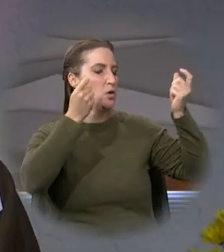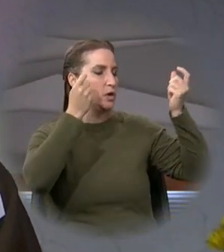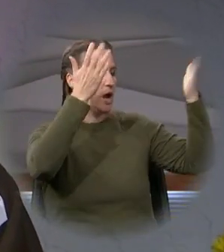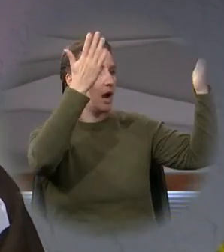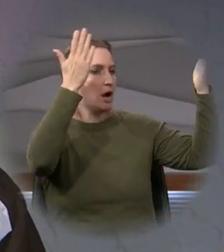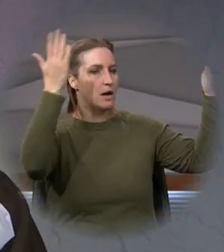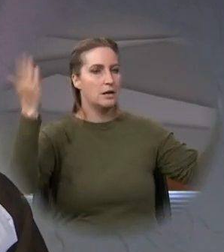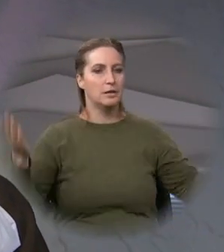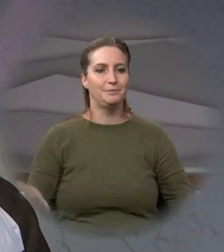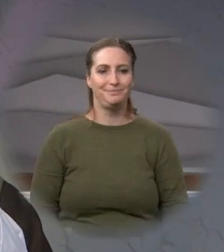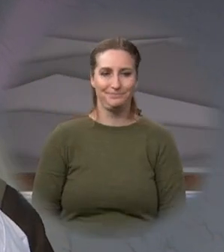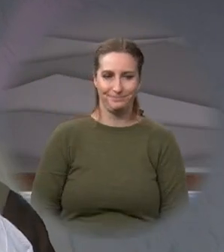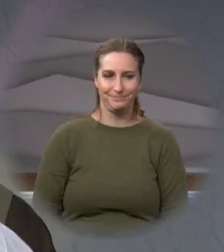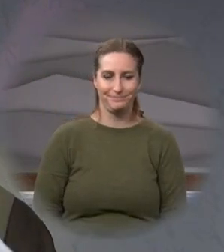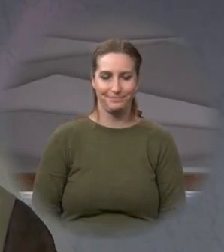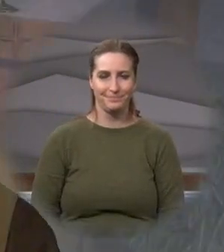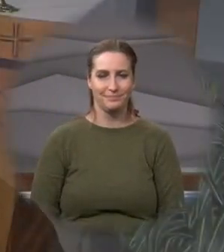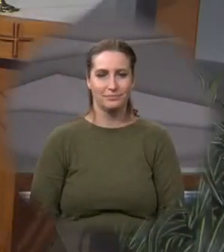alleluia.